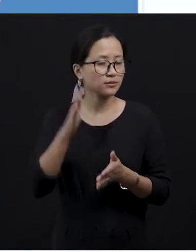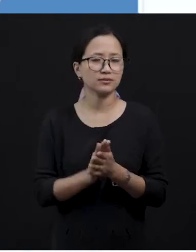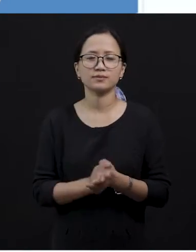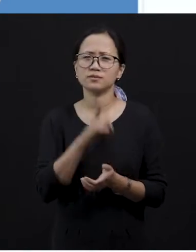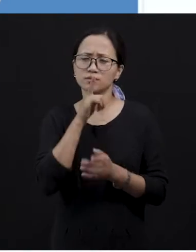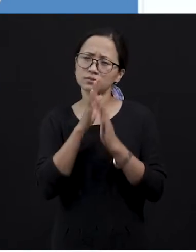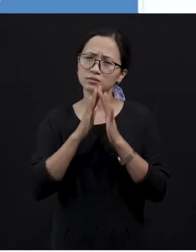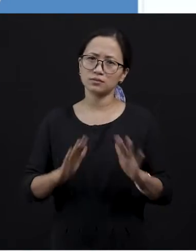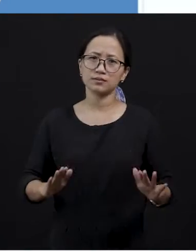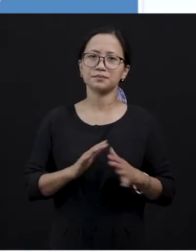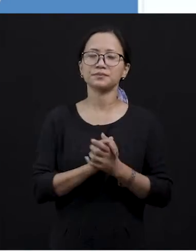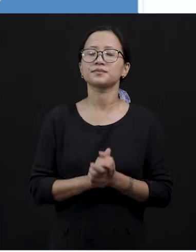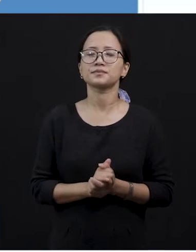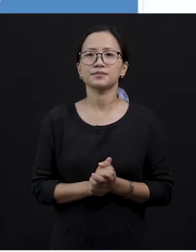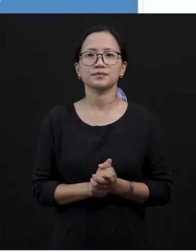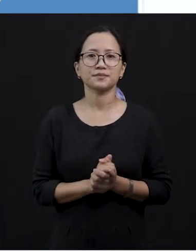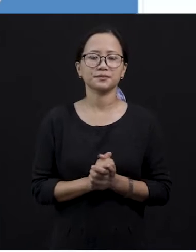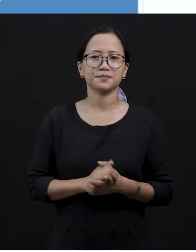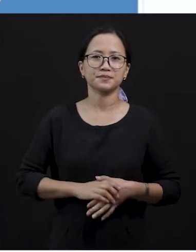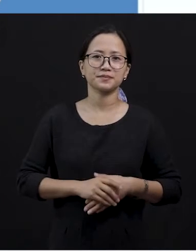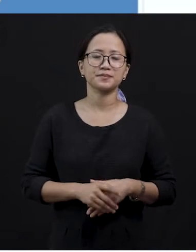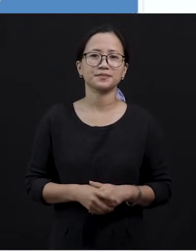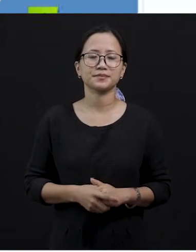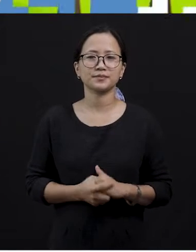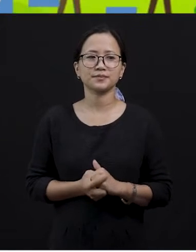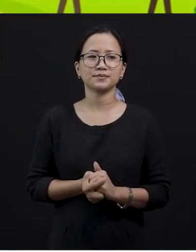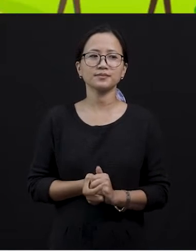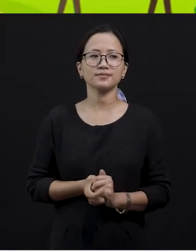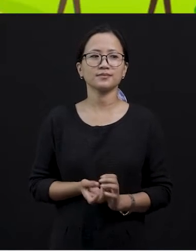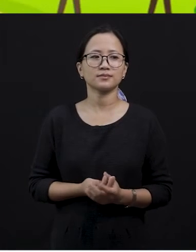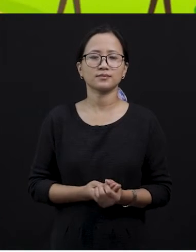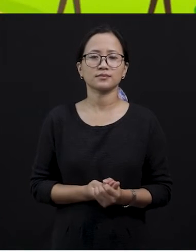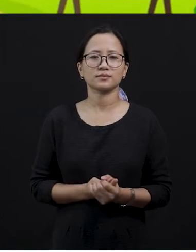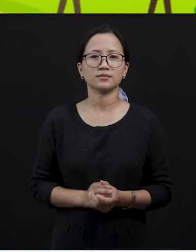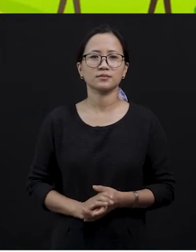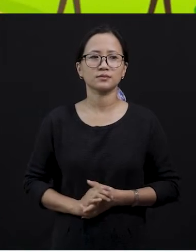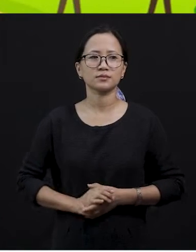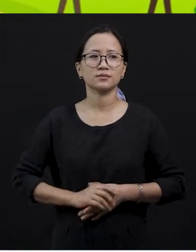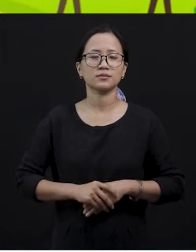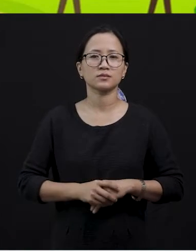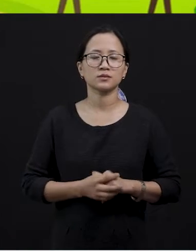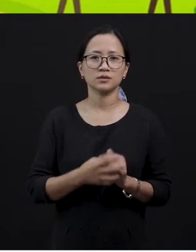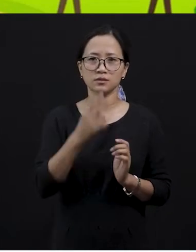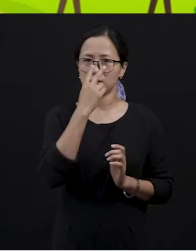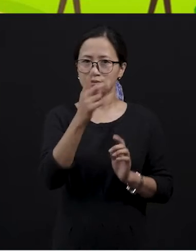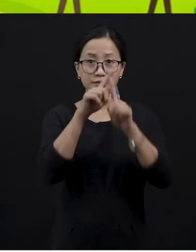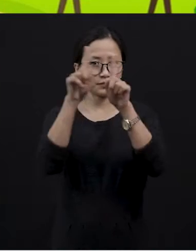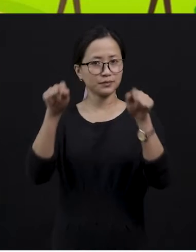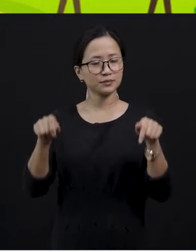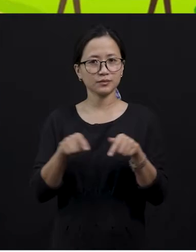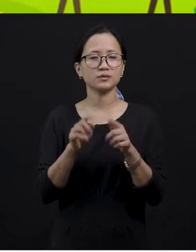attentively, okay? Watch, listen attentively. Let us see from this